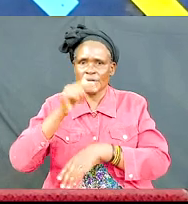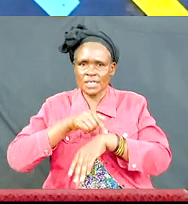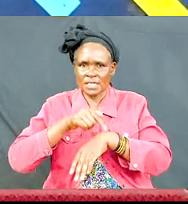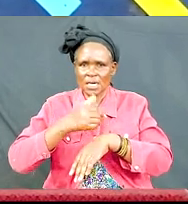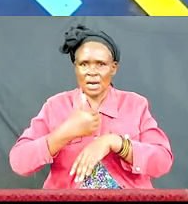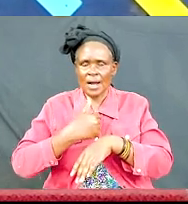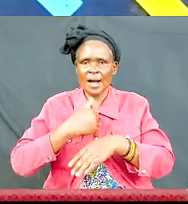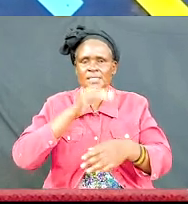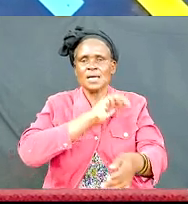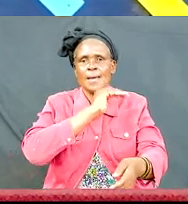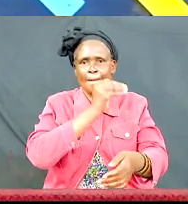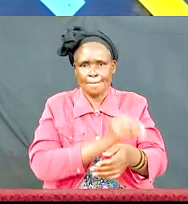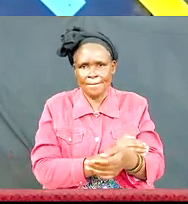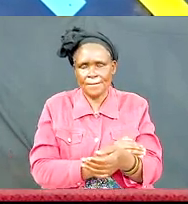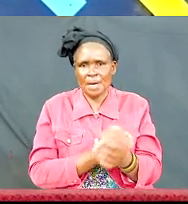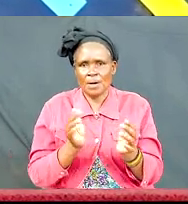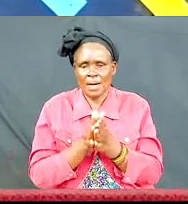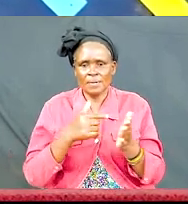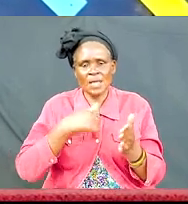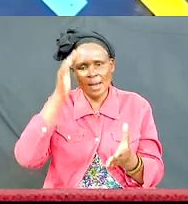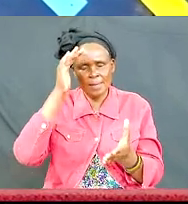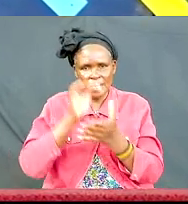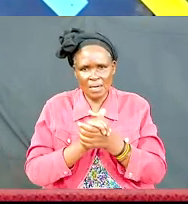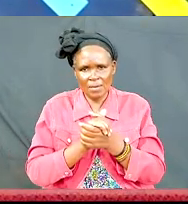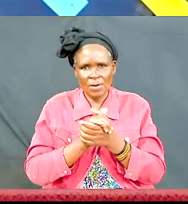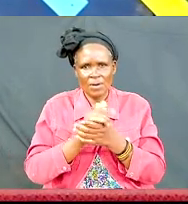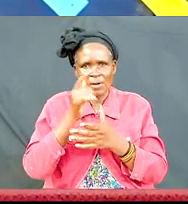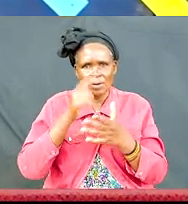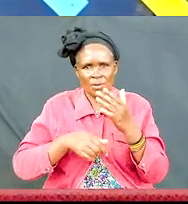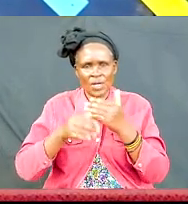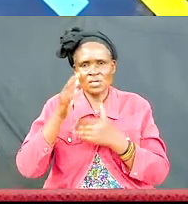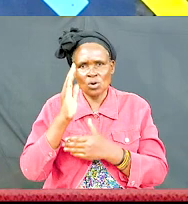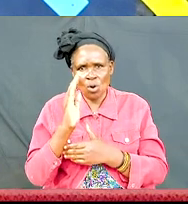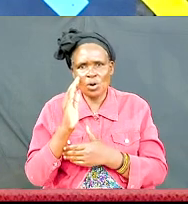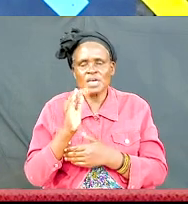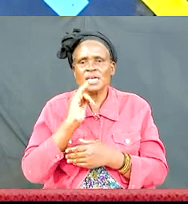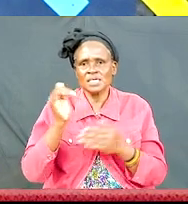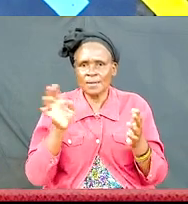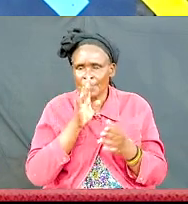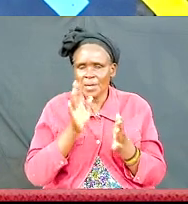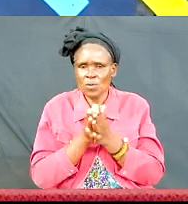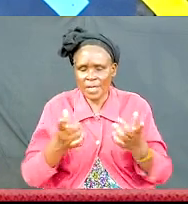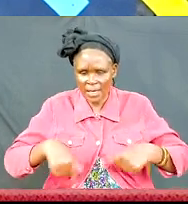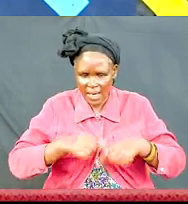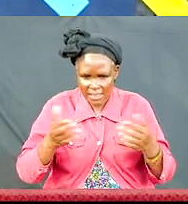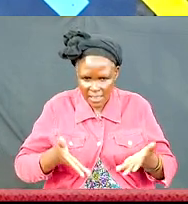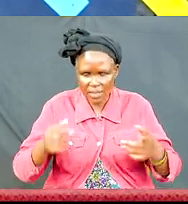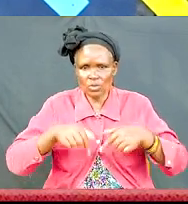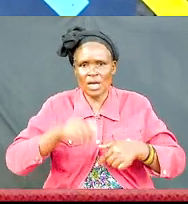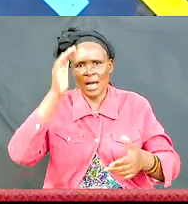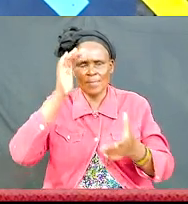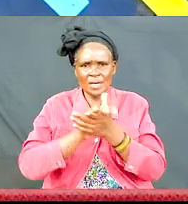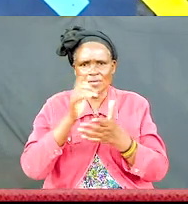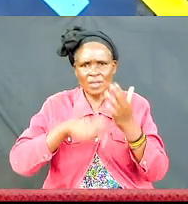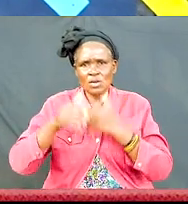has power. And I believe that God may want to visit with us here today. I believe that God may want